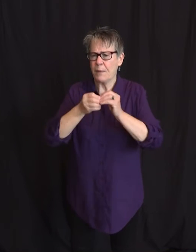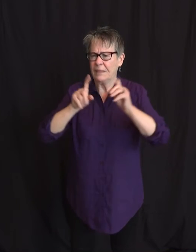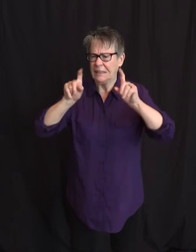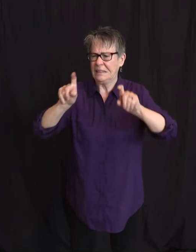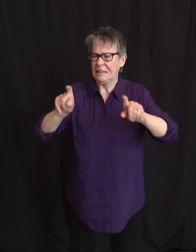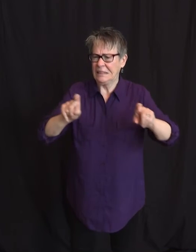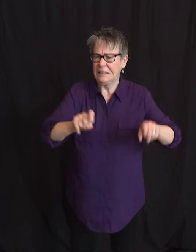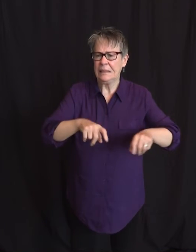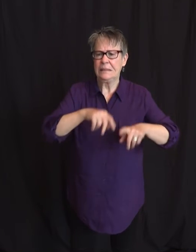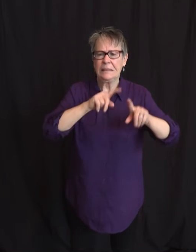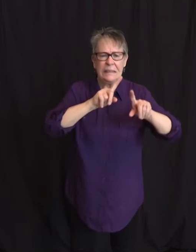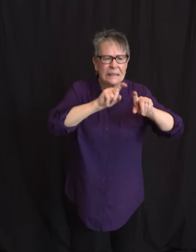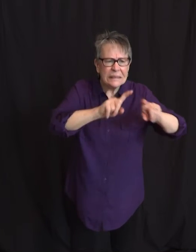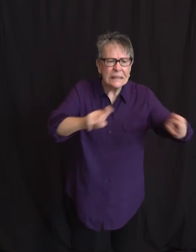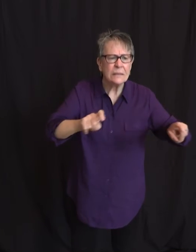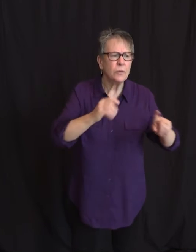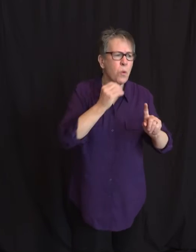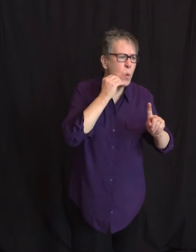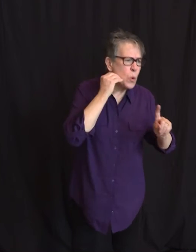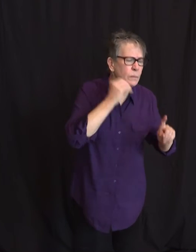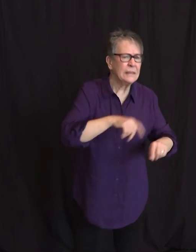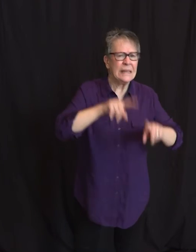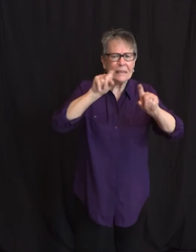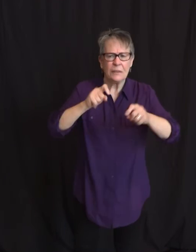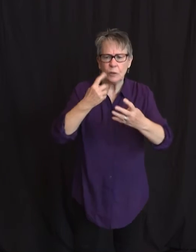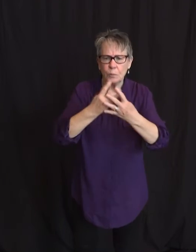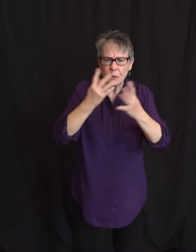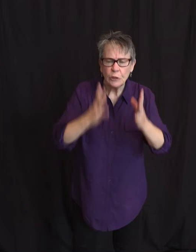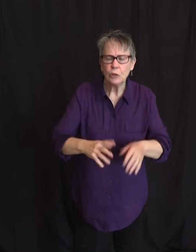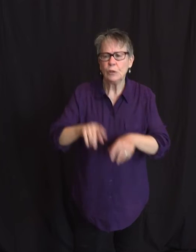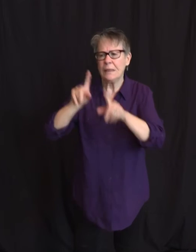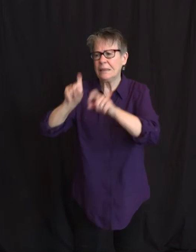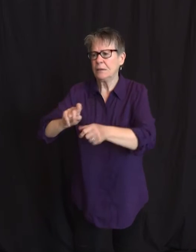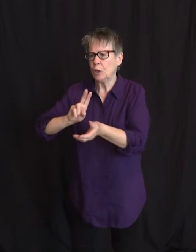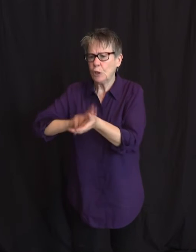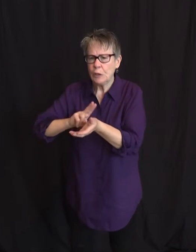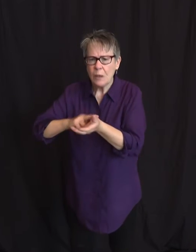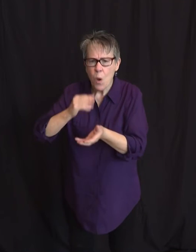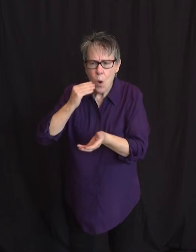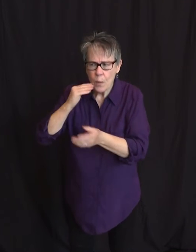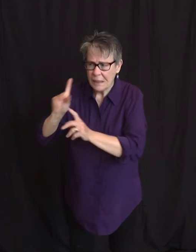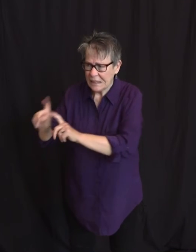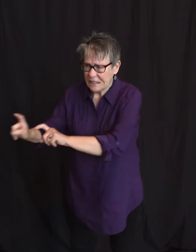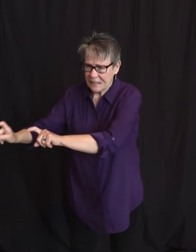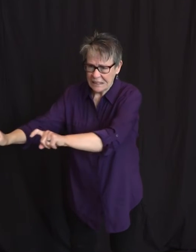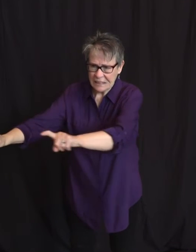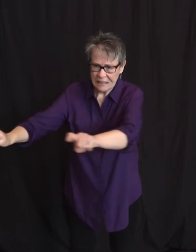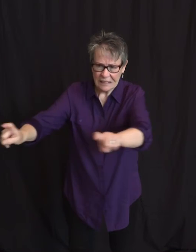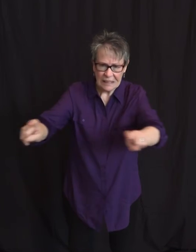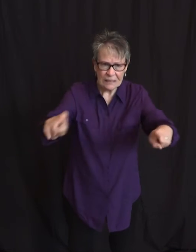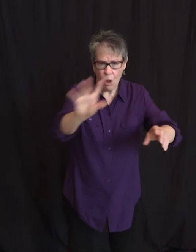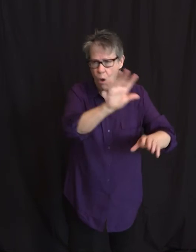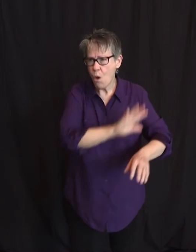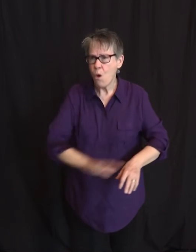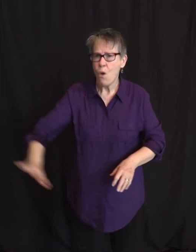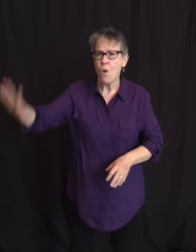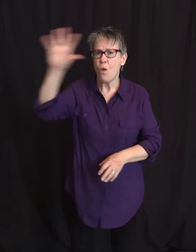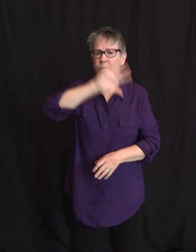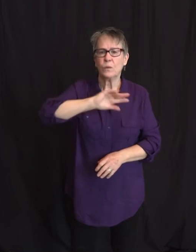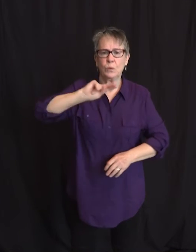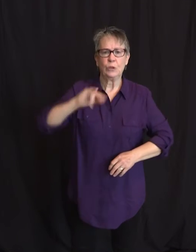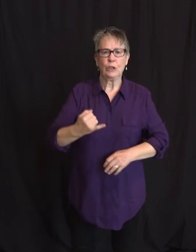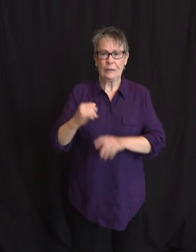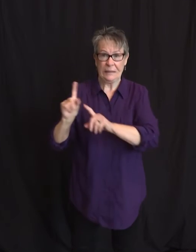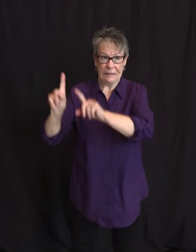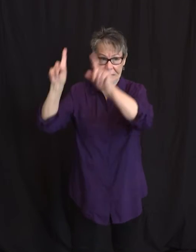will begin to hopefully change that number dramatically. Thank you. Daniel, welcome back. Nice to see you. Governor. Nice to see you.